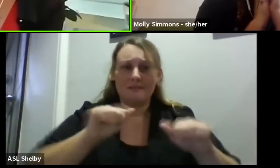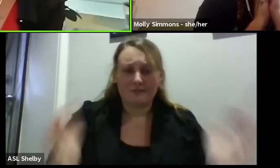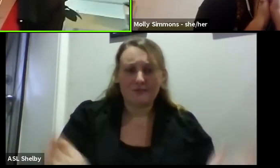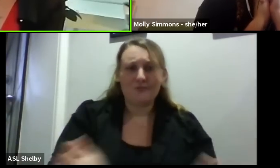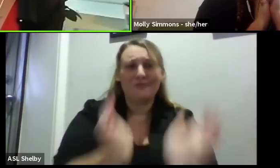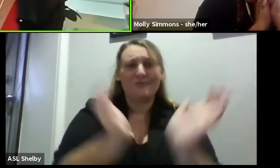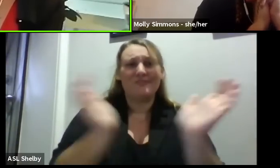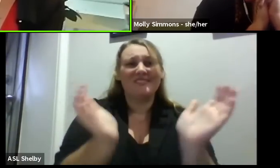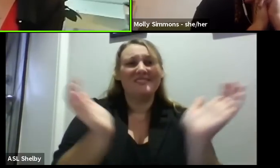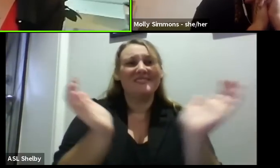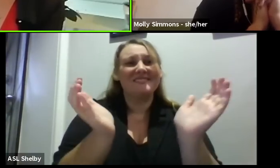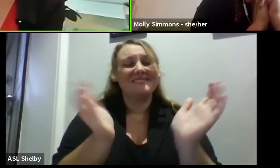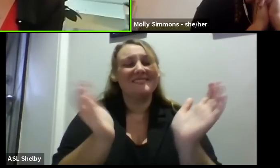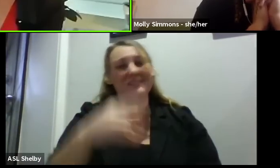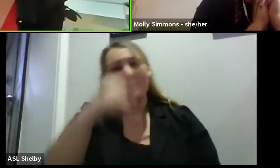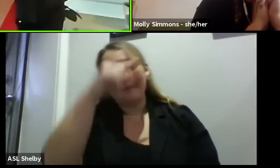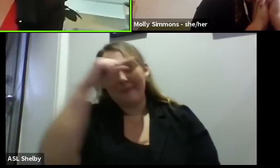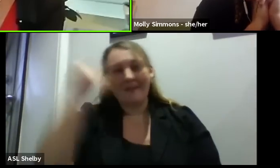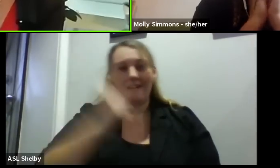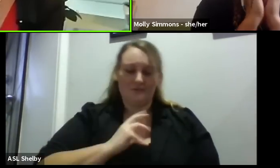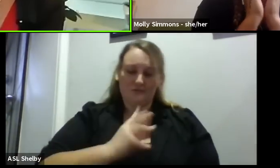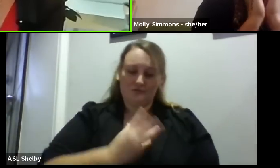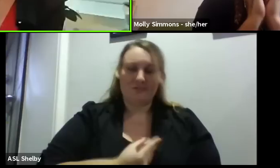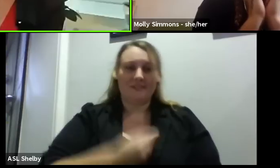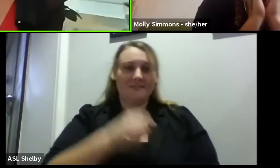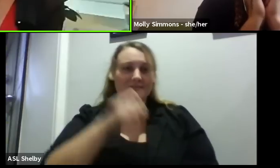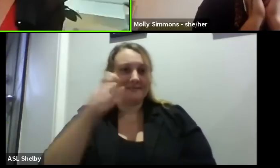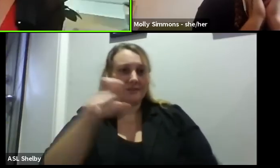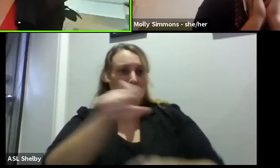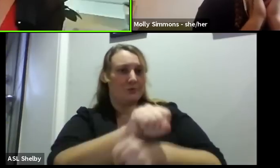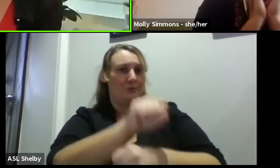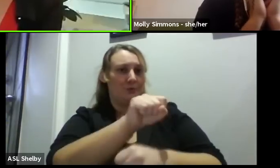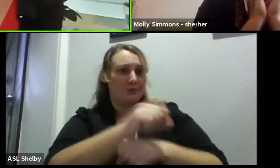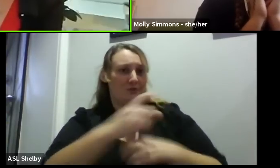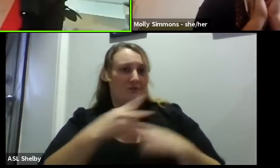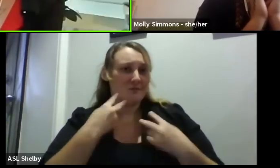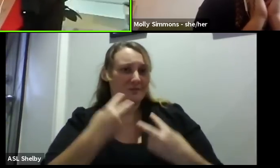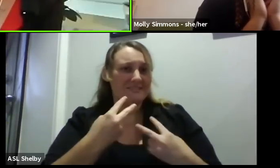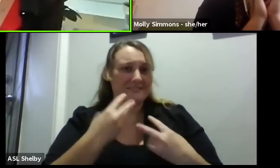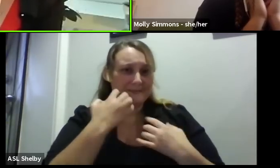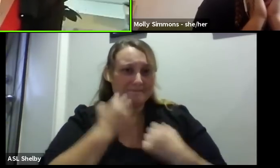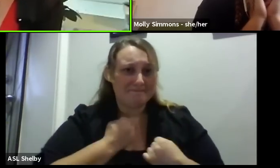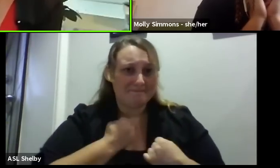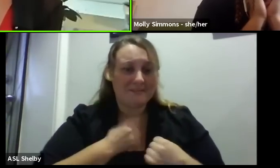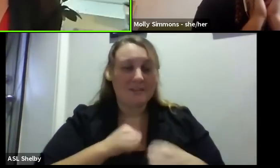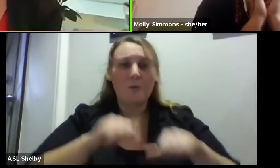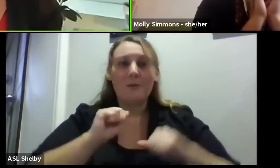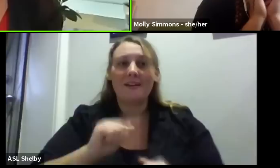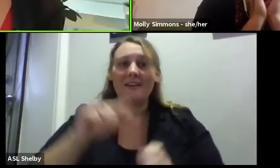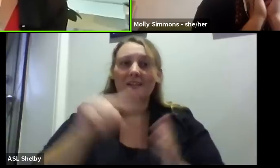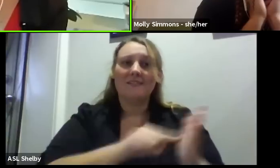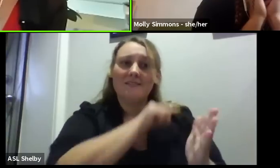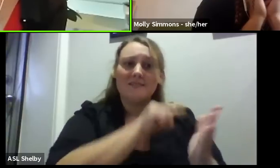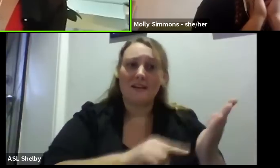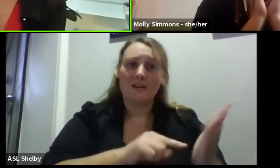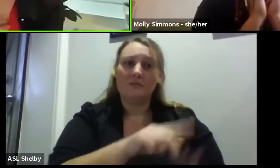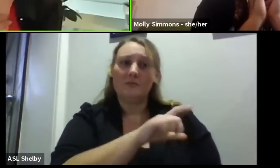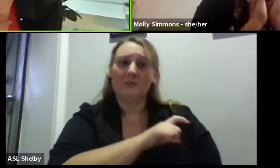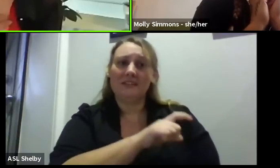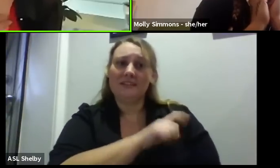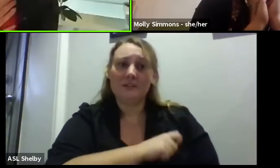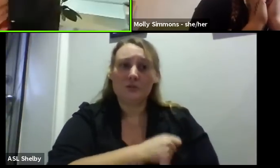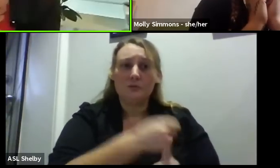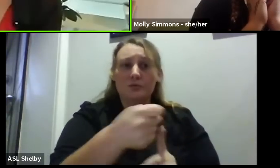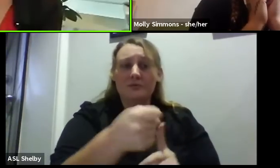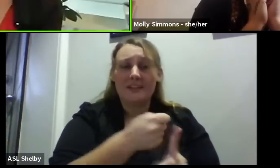Black trans sex working voices. We condemn police brutality. And as a mixed race